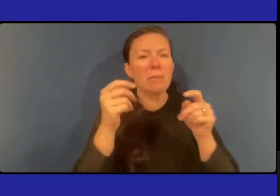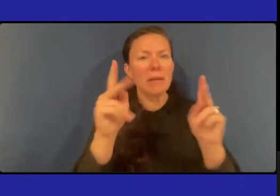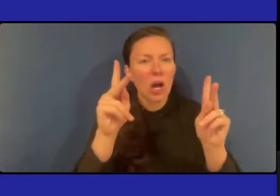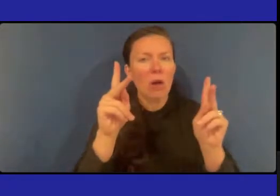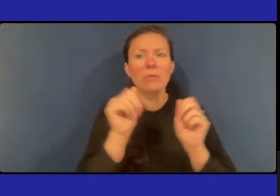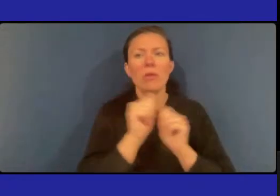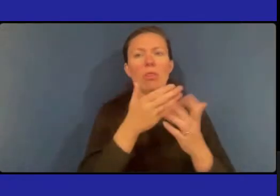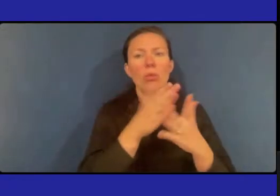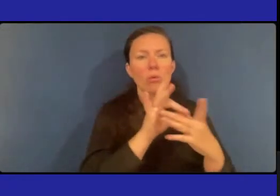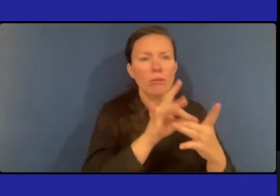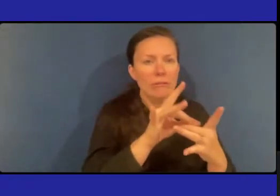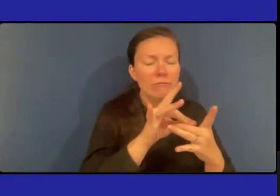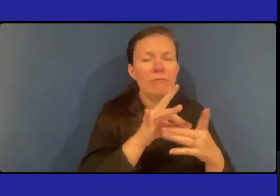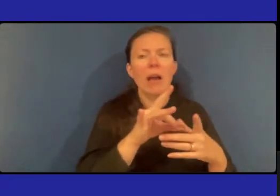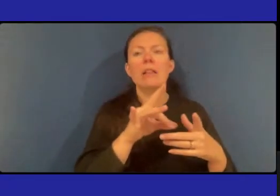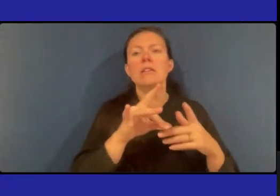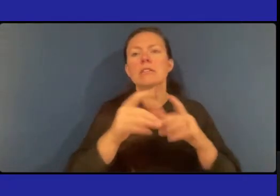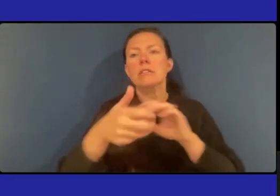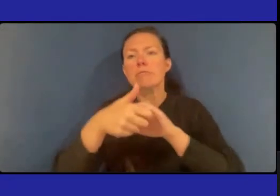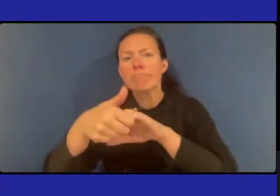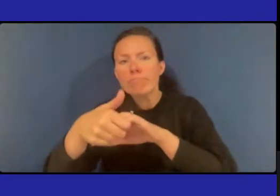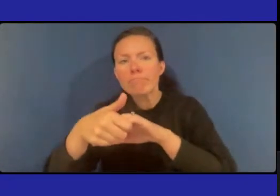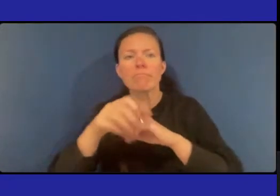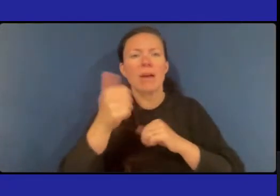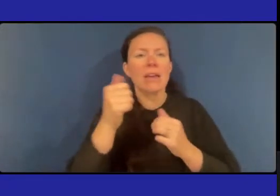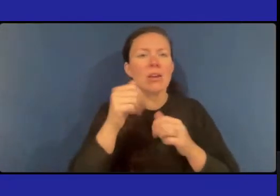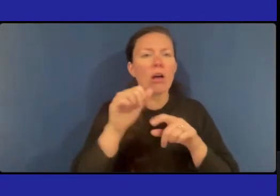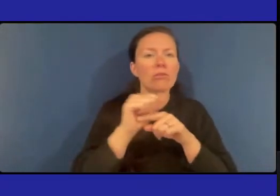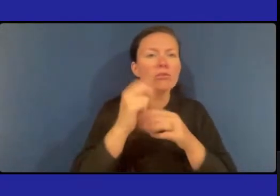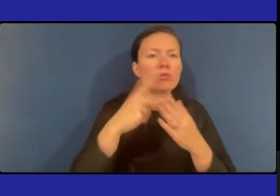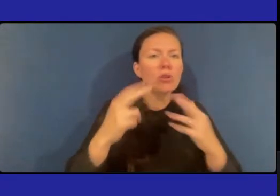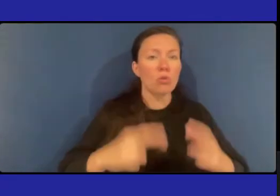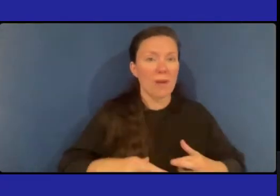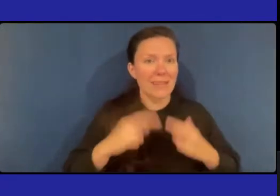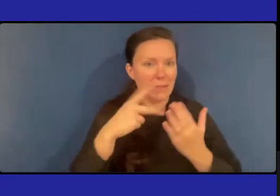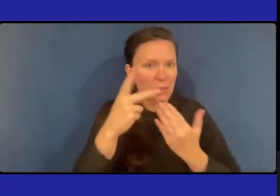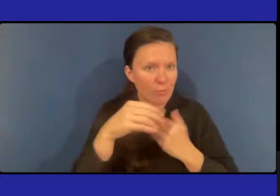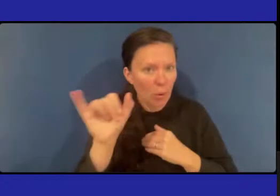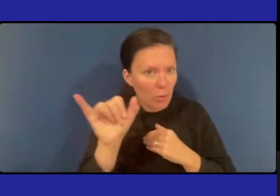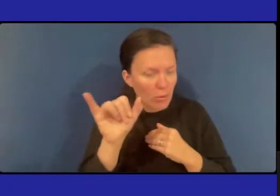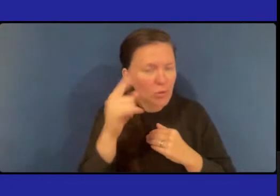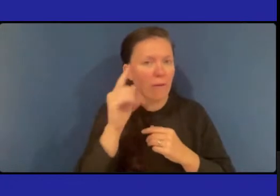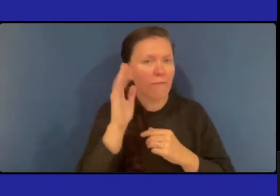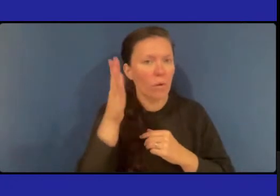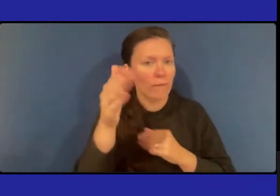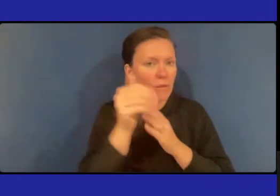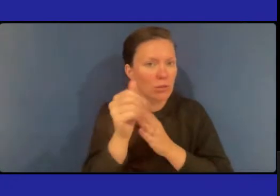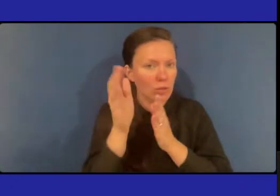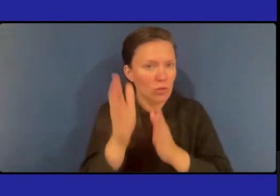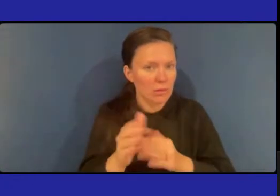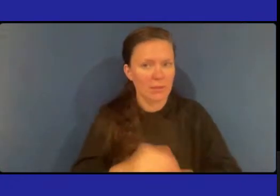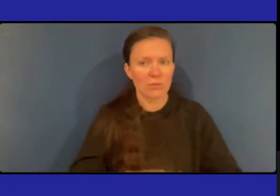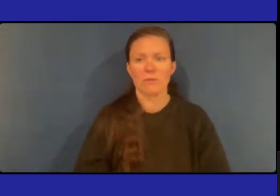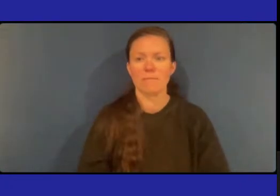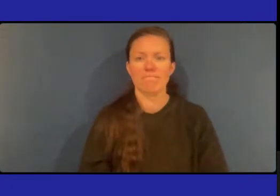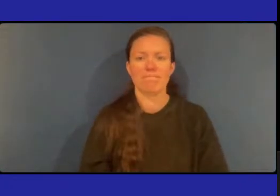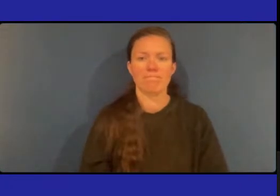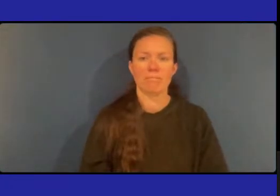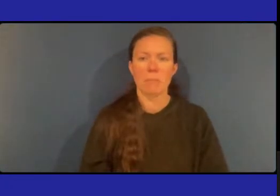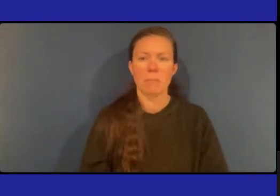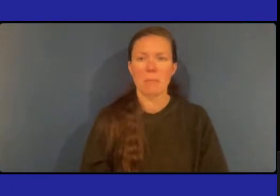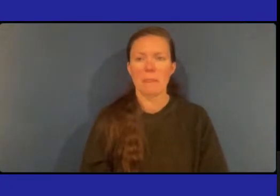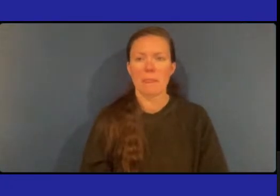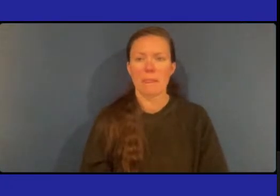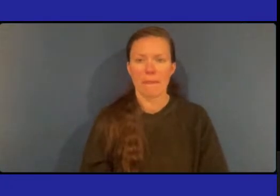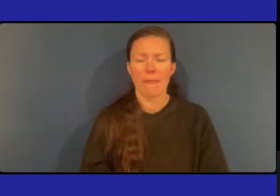fellowships and our residencies and other training programs for the development of future trauma leaders. Next slide, please. So one